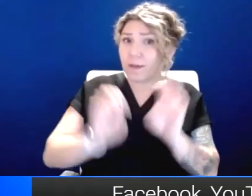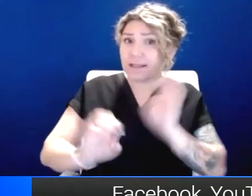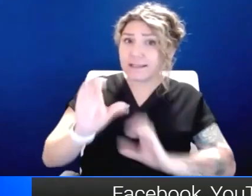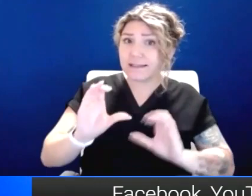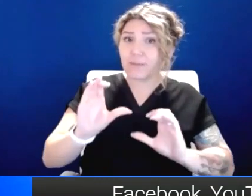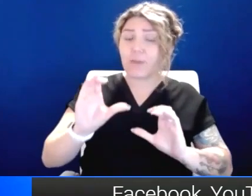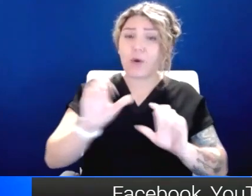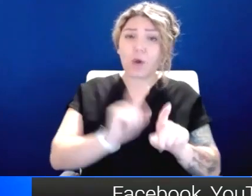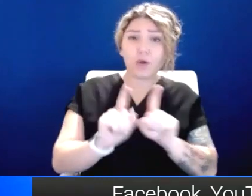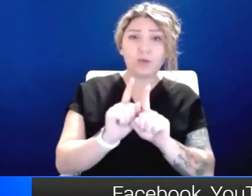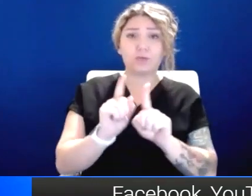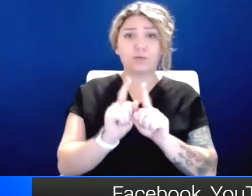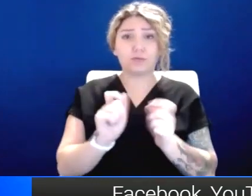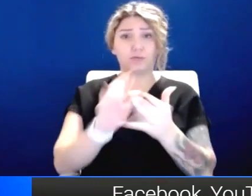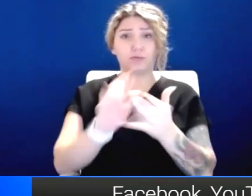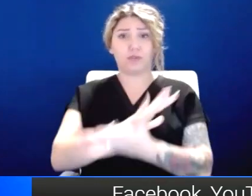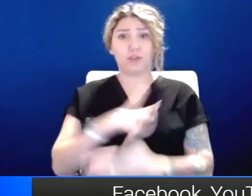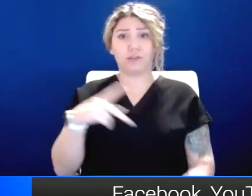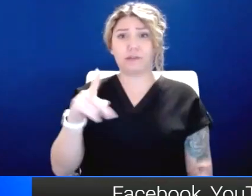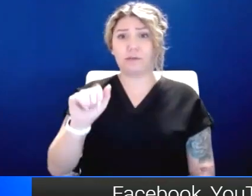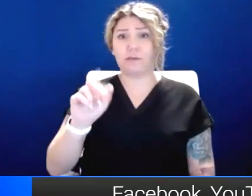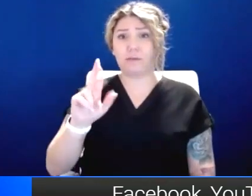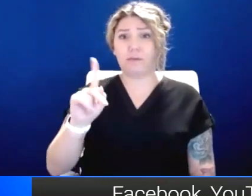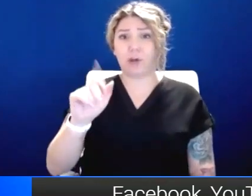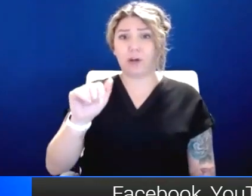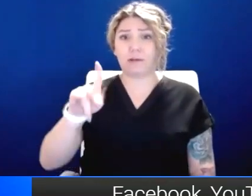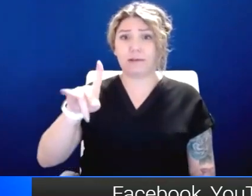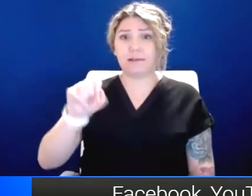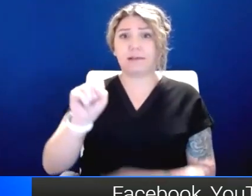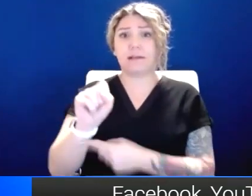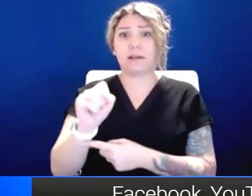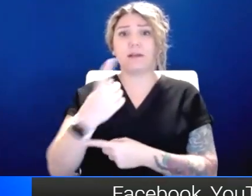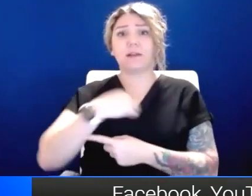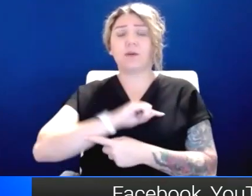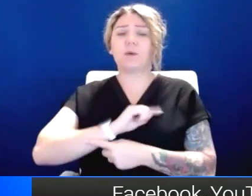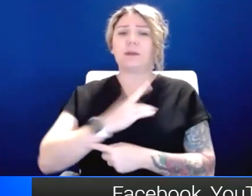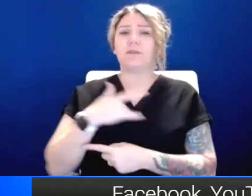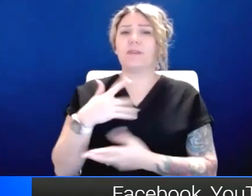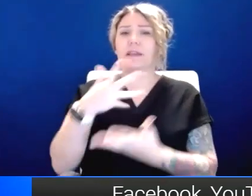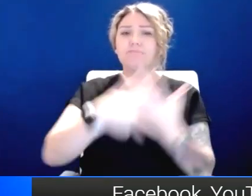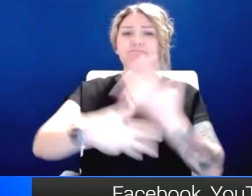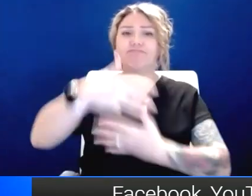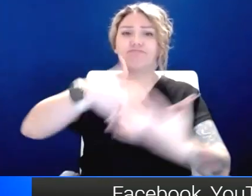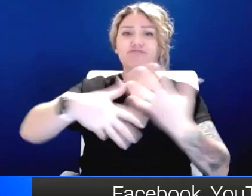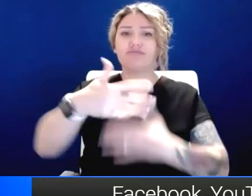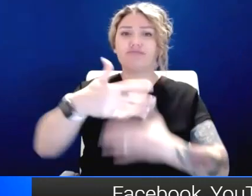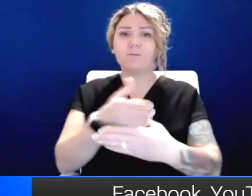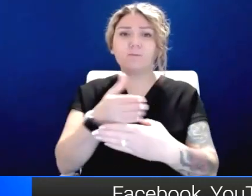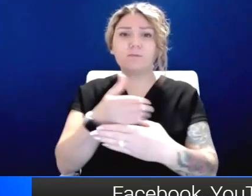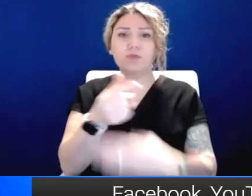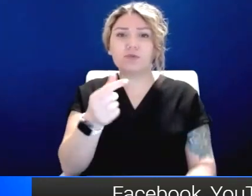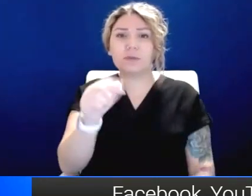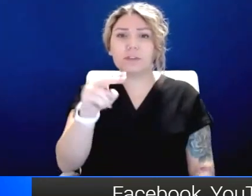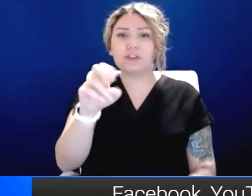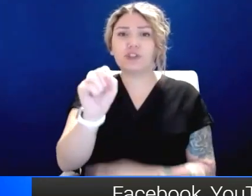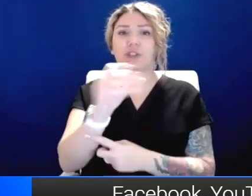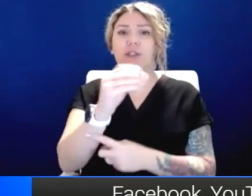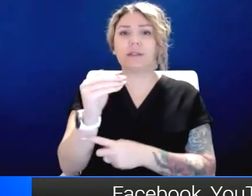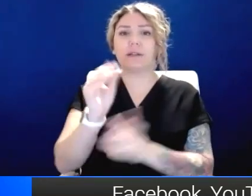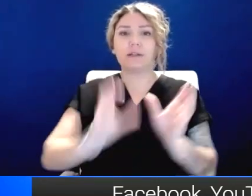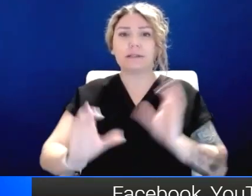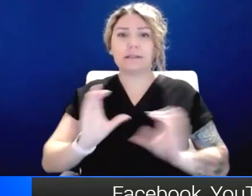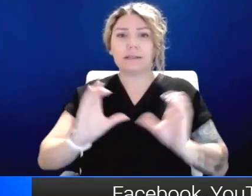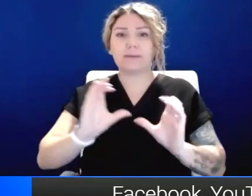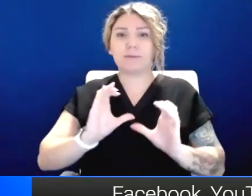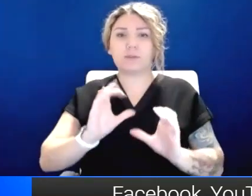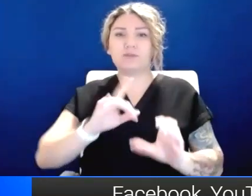cause Parkinson's. We feel that it's really the interaction between genes and chemicals that results in Parkinson's